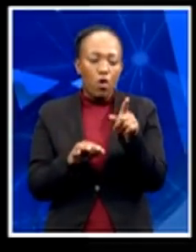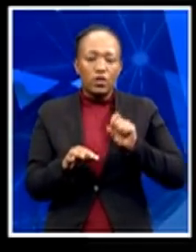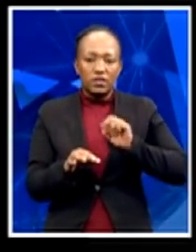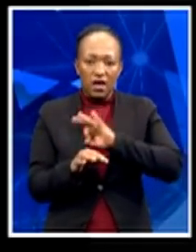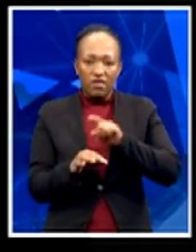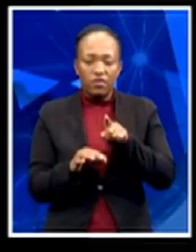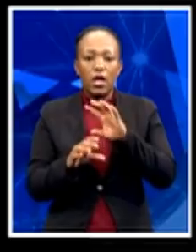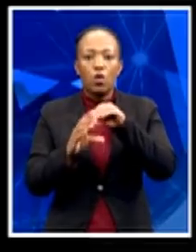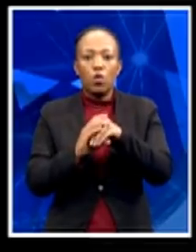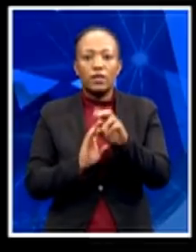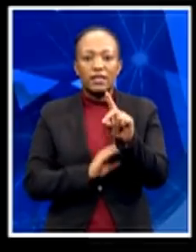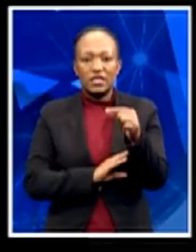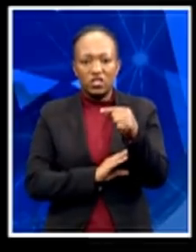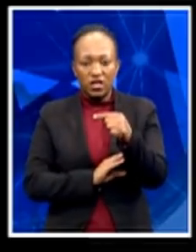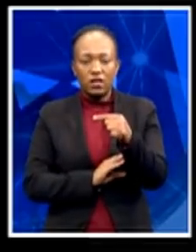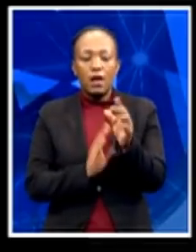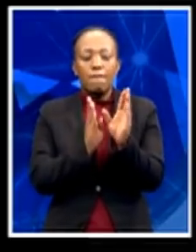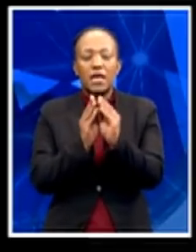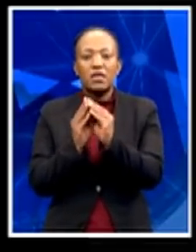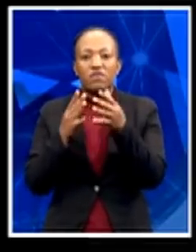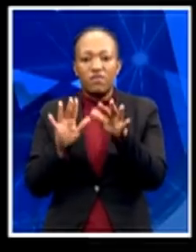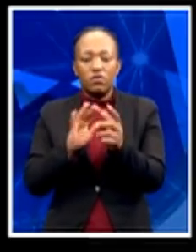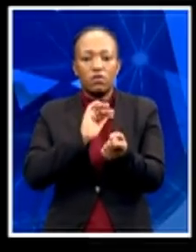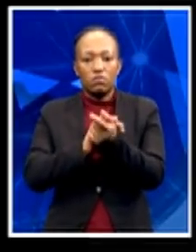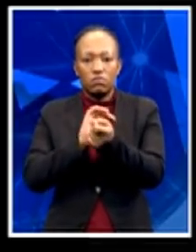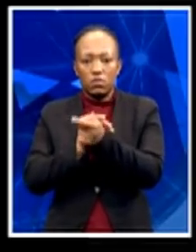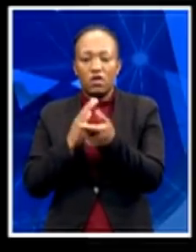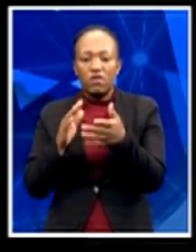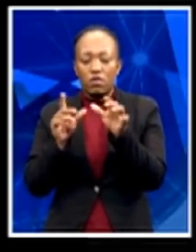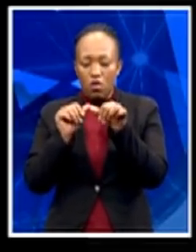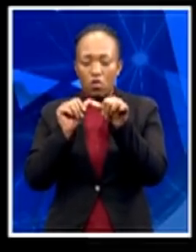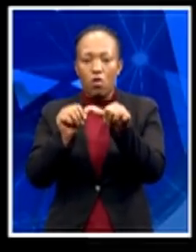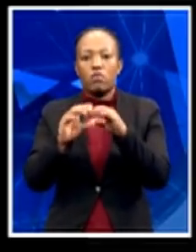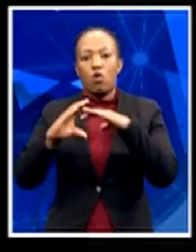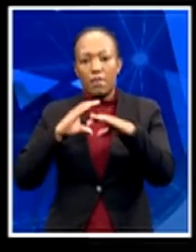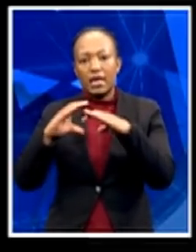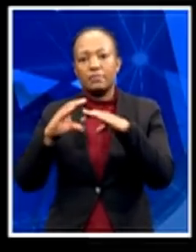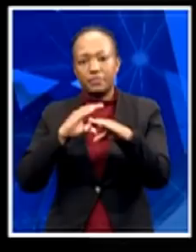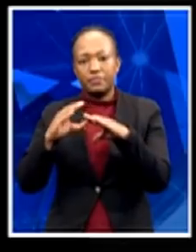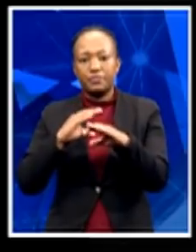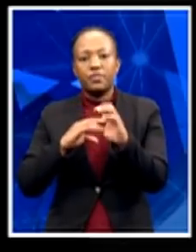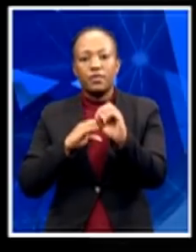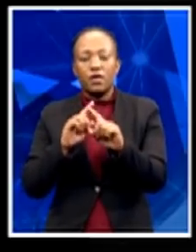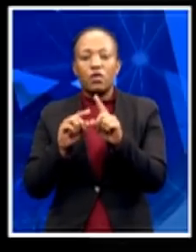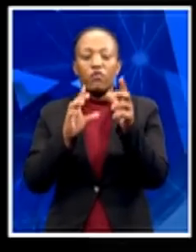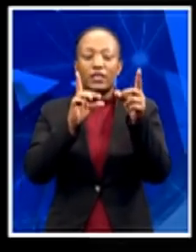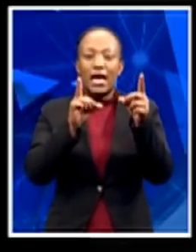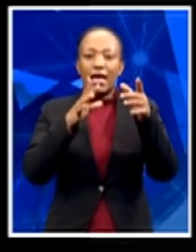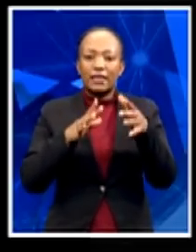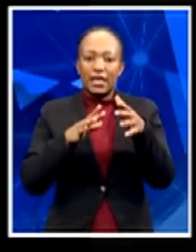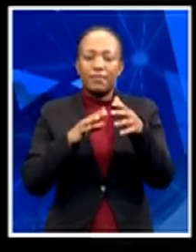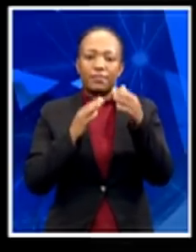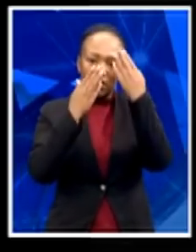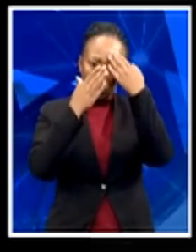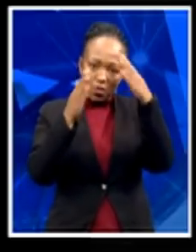meetings have taken place, and there's been ongoing communication with them. And with the Director General, the communication was actually as late